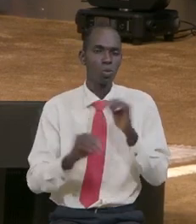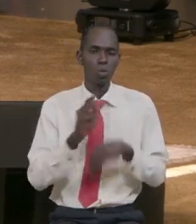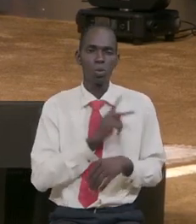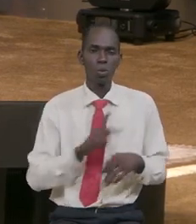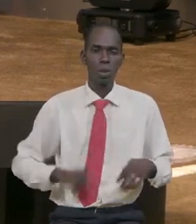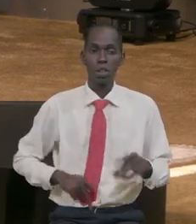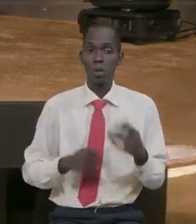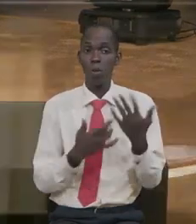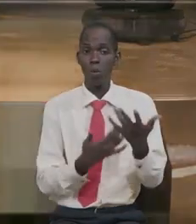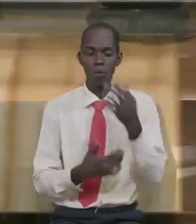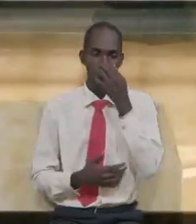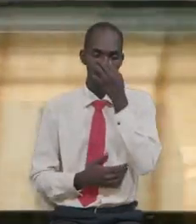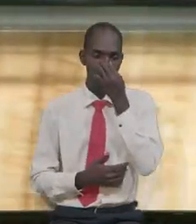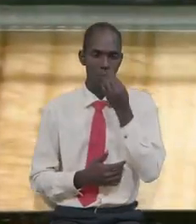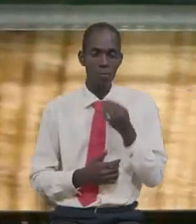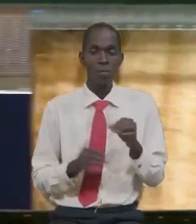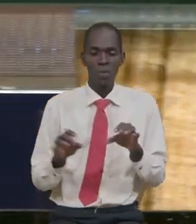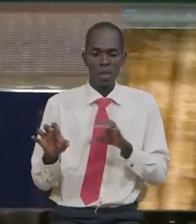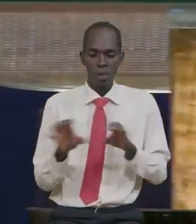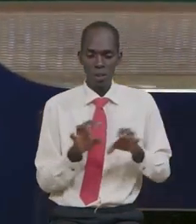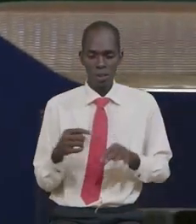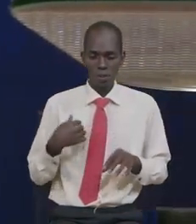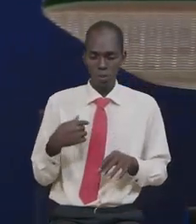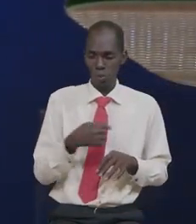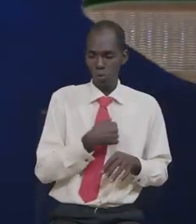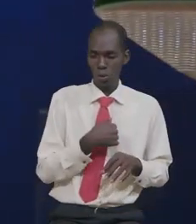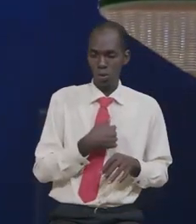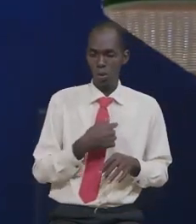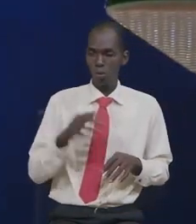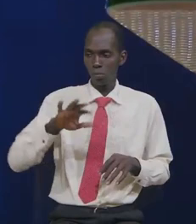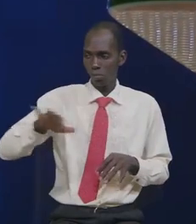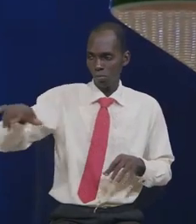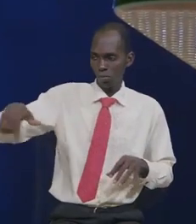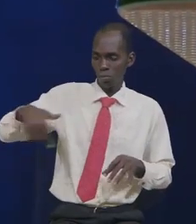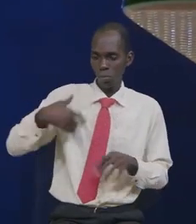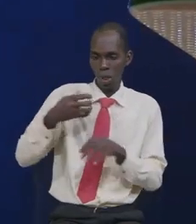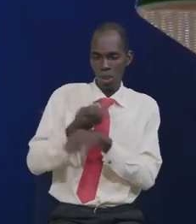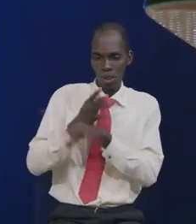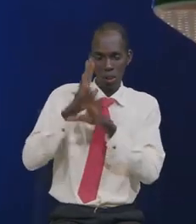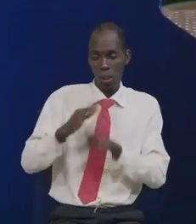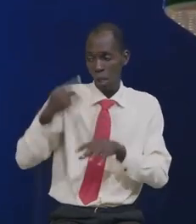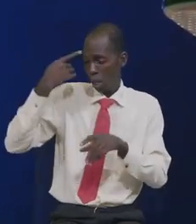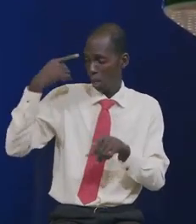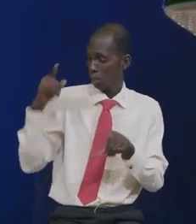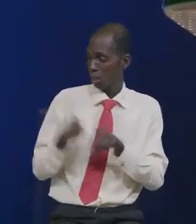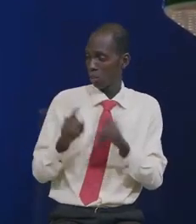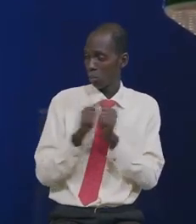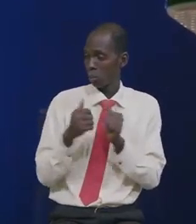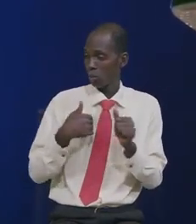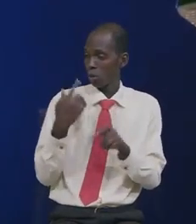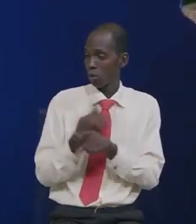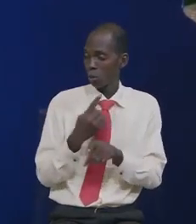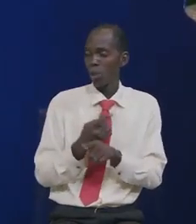on. Did we not, my counselors, you're in agreement with me? They said, yes, we did. We all